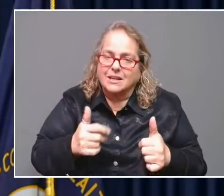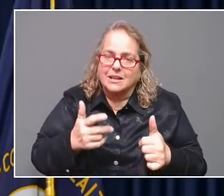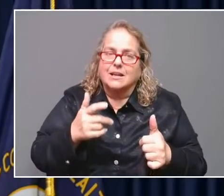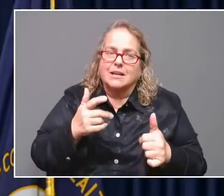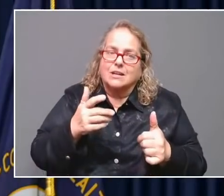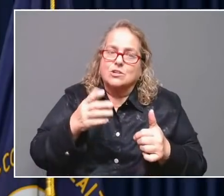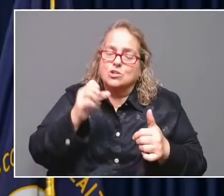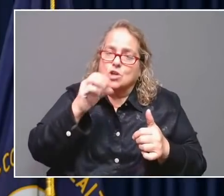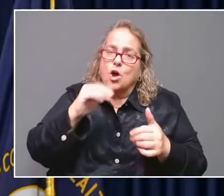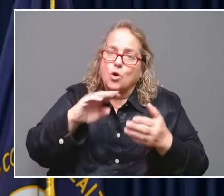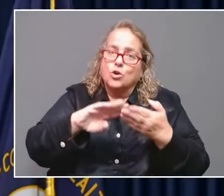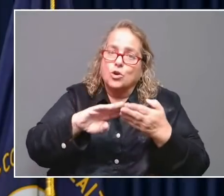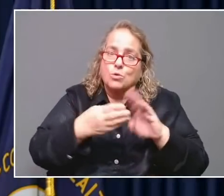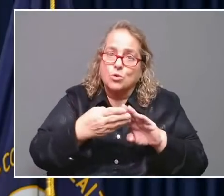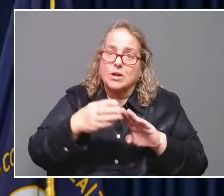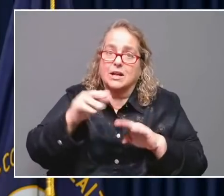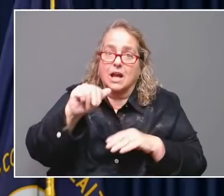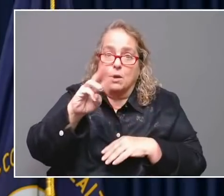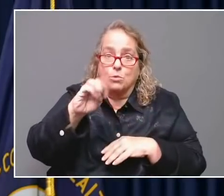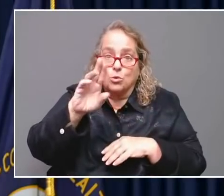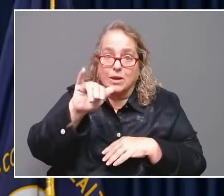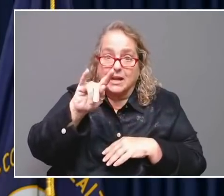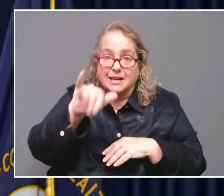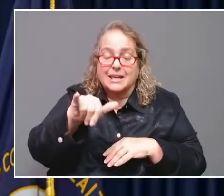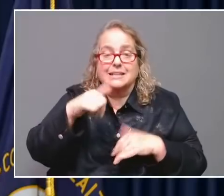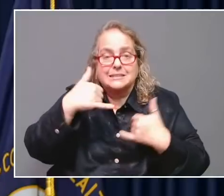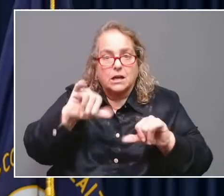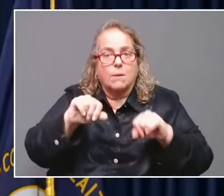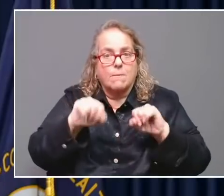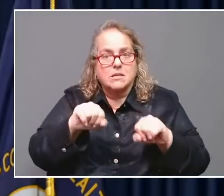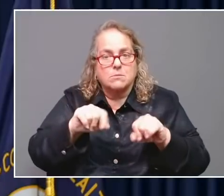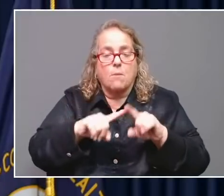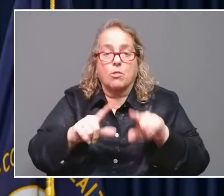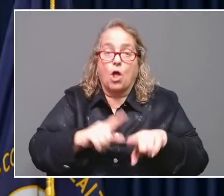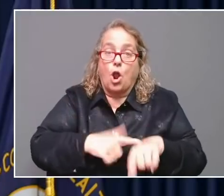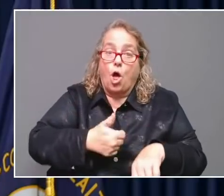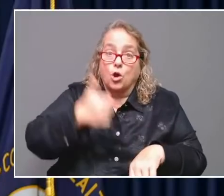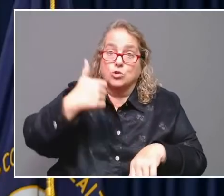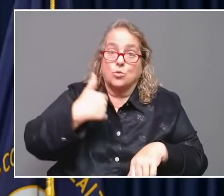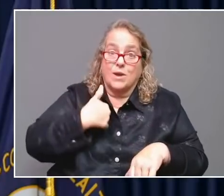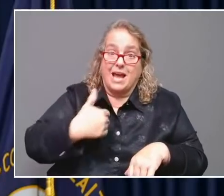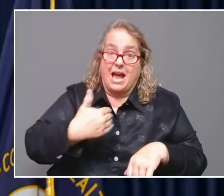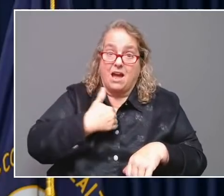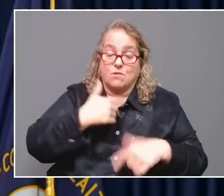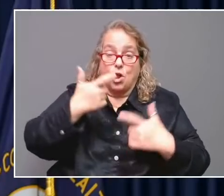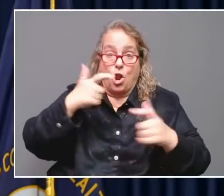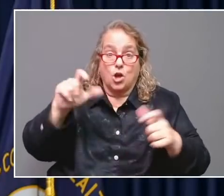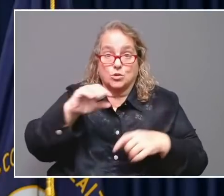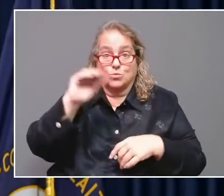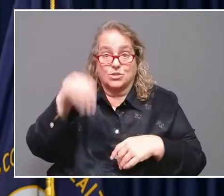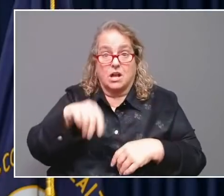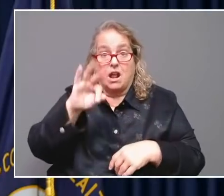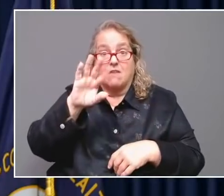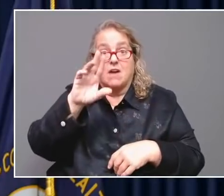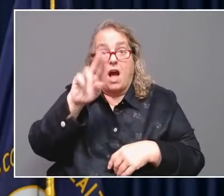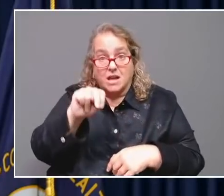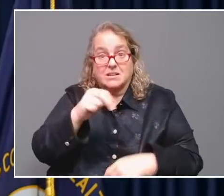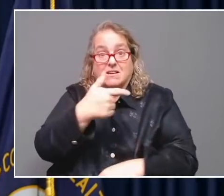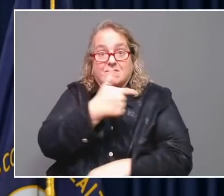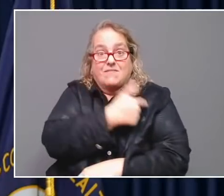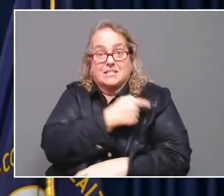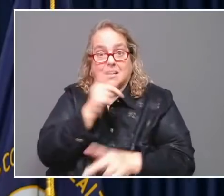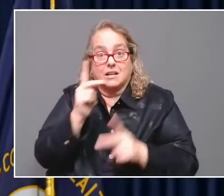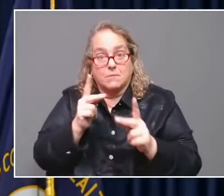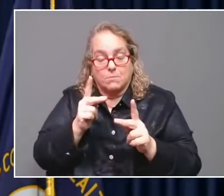a possibility. It's just that the longer we have large percents of the population unvaccinated, the longer this lingers and the more the problem kind